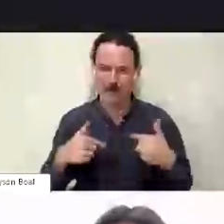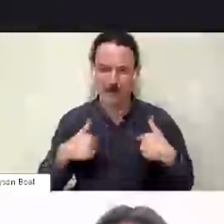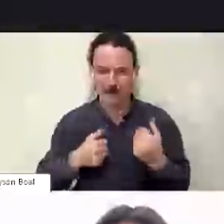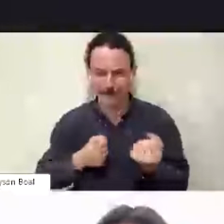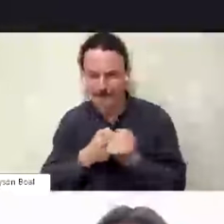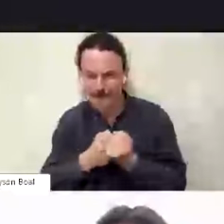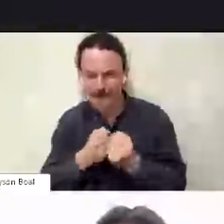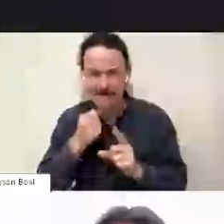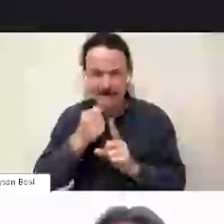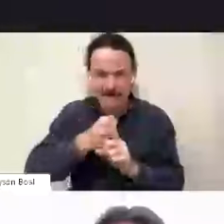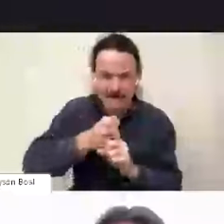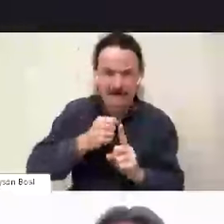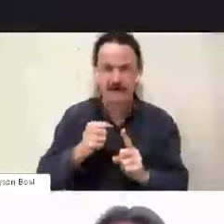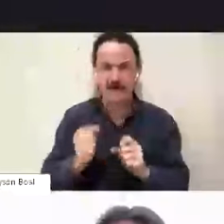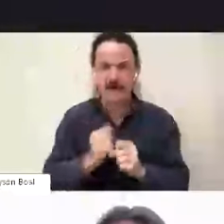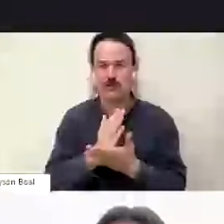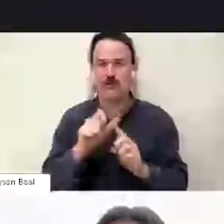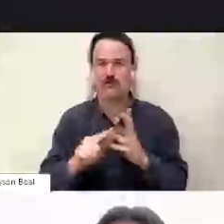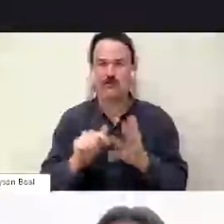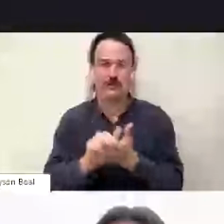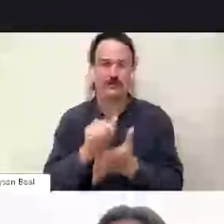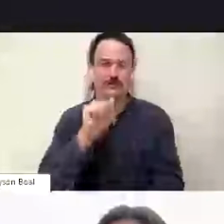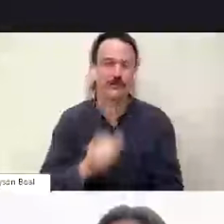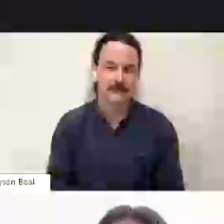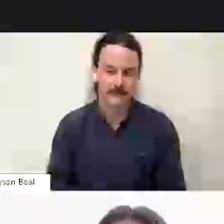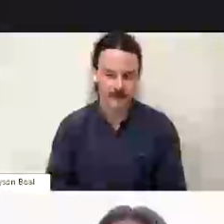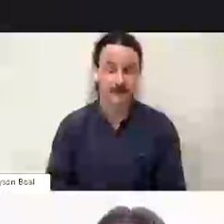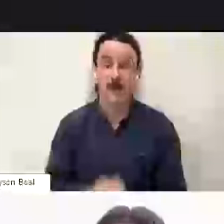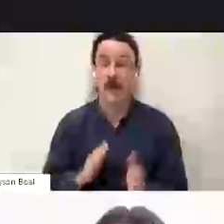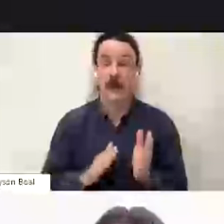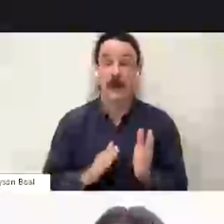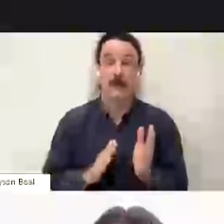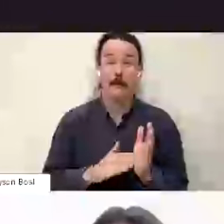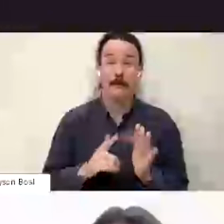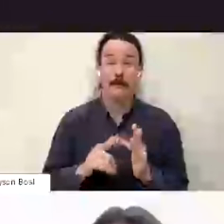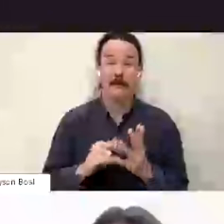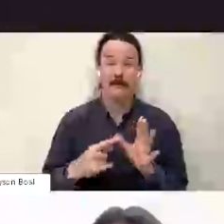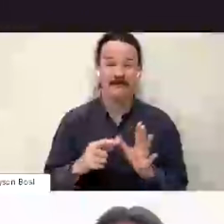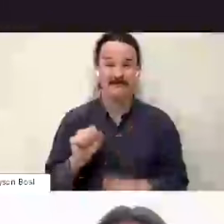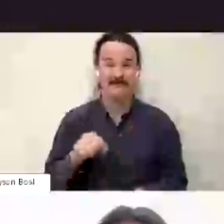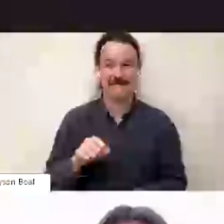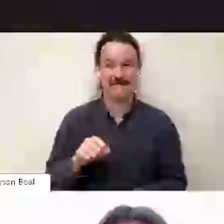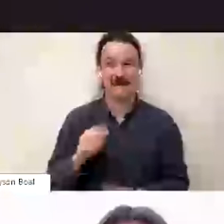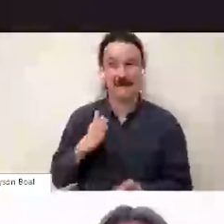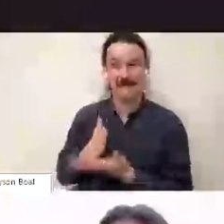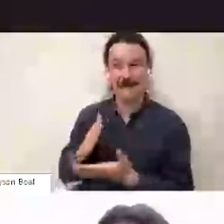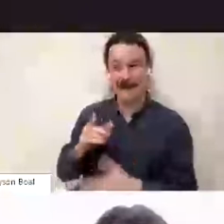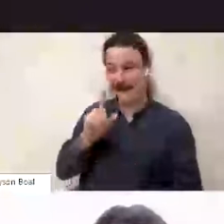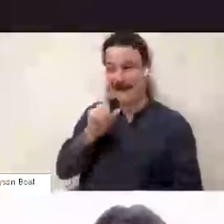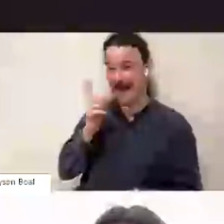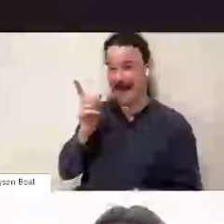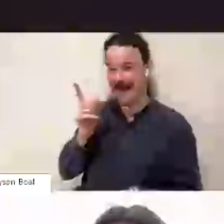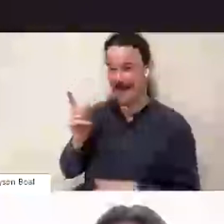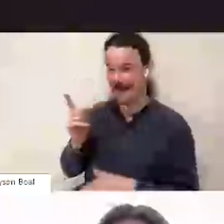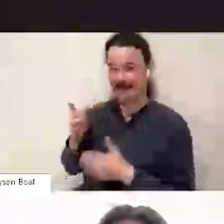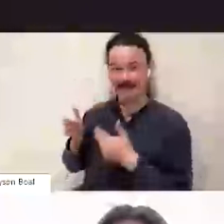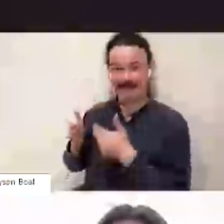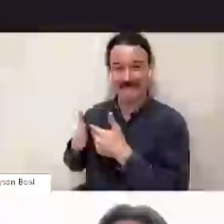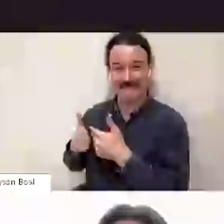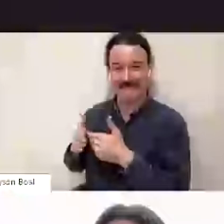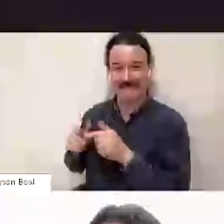definitely a theme that we've been hearing as well. People can't really address disability needs if they still don't have housing, they